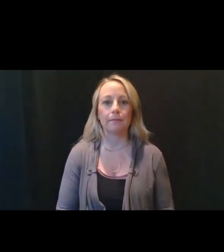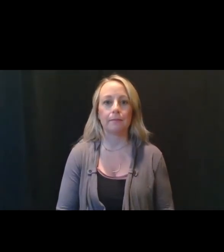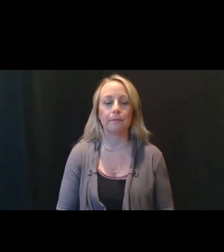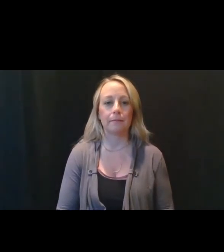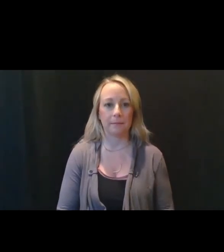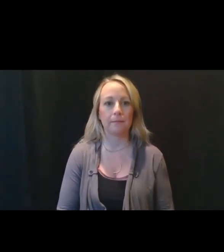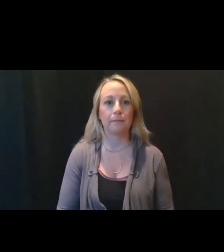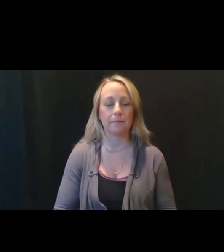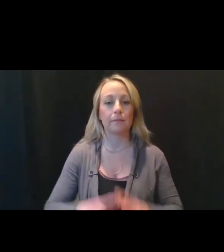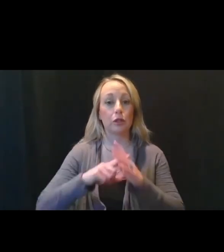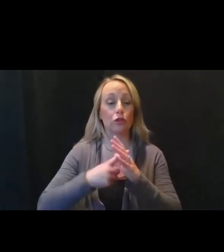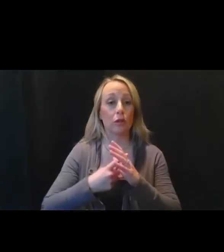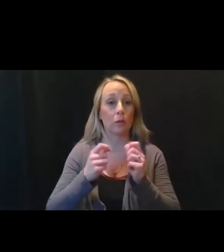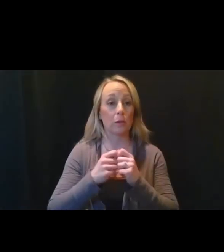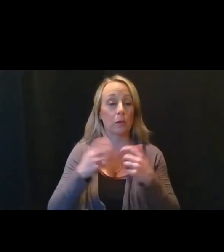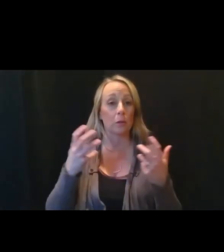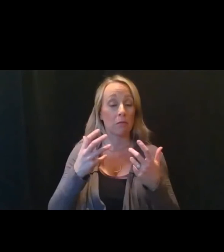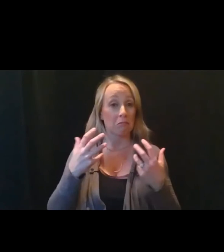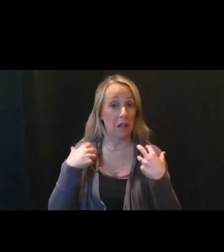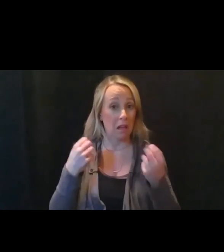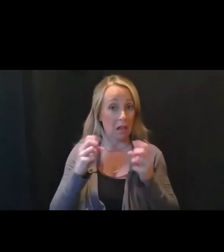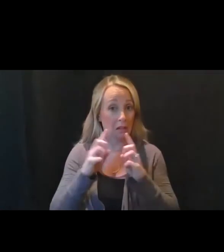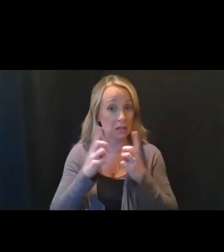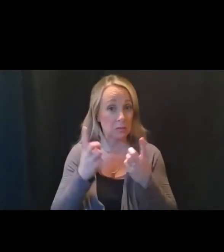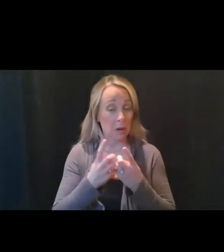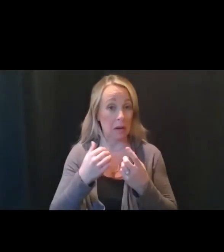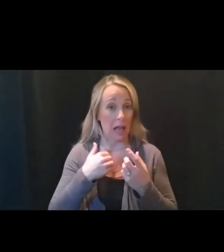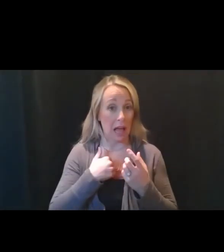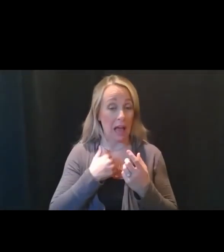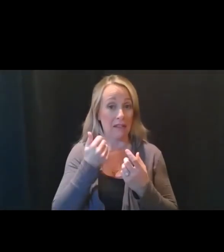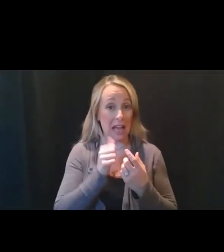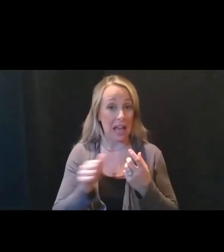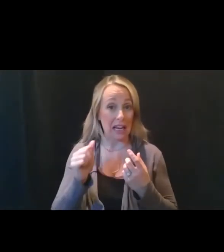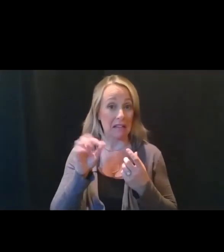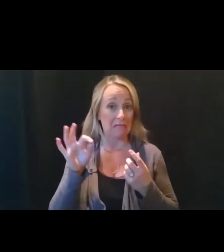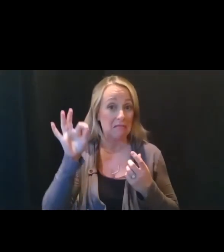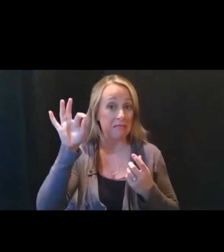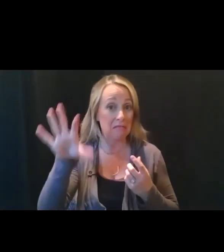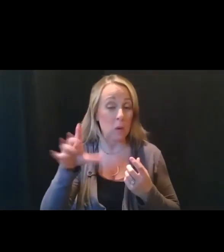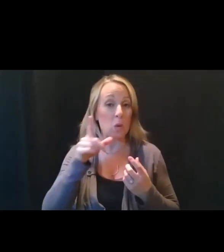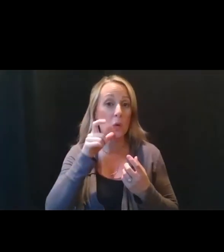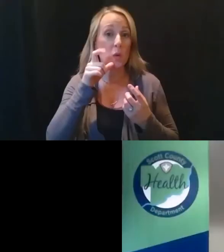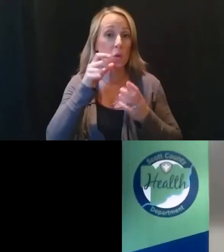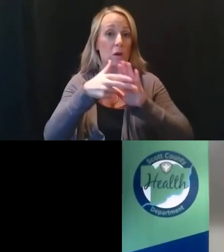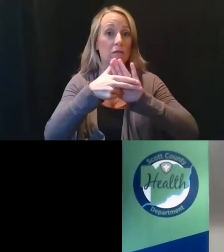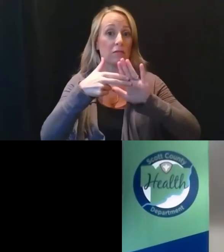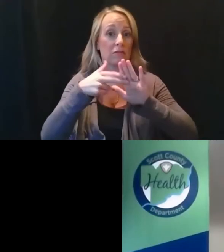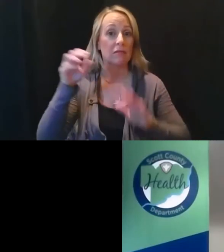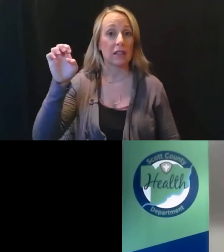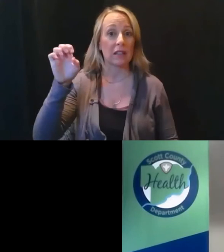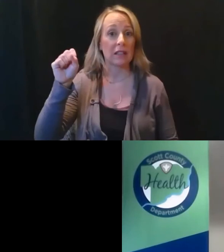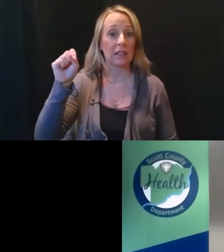Okay, let's start with this. Does the health department have any say in who is considered essential for the next round? Nita, let's start with